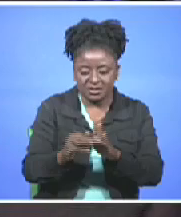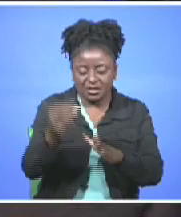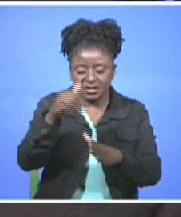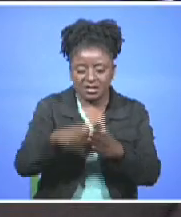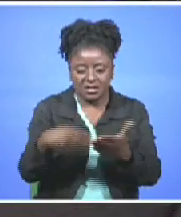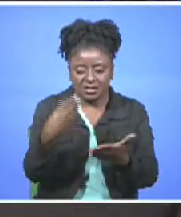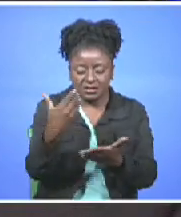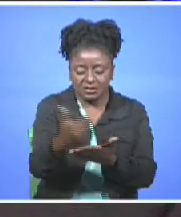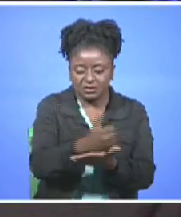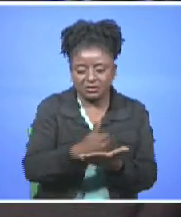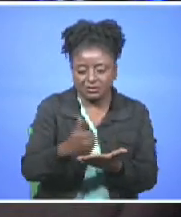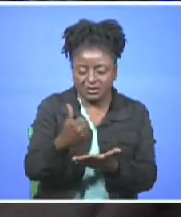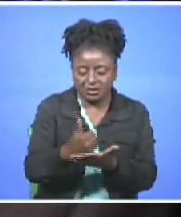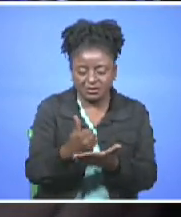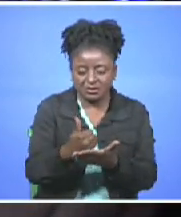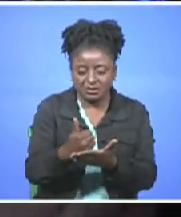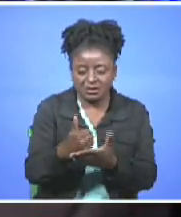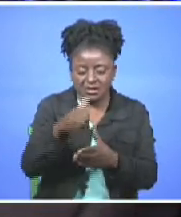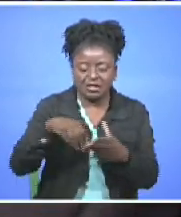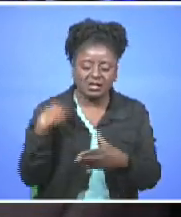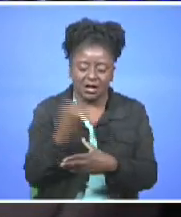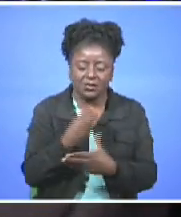for